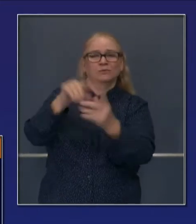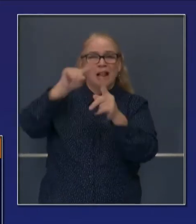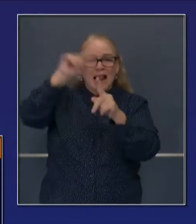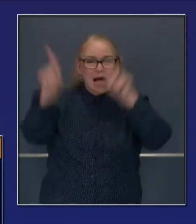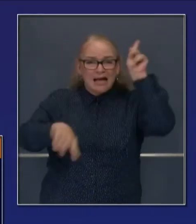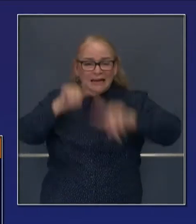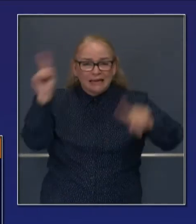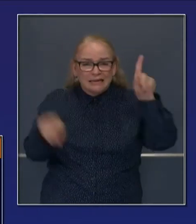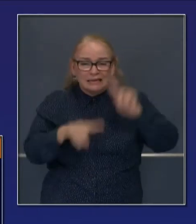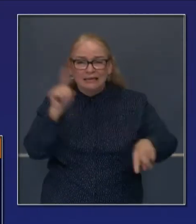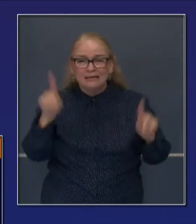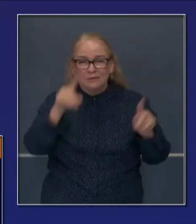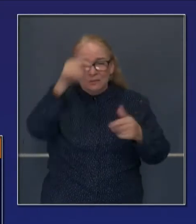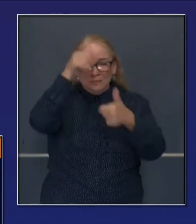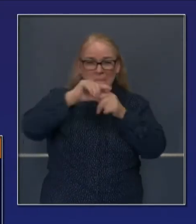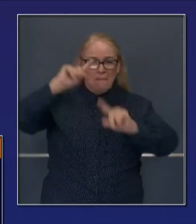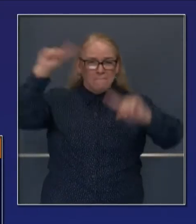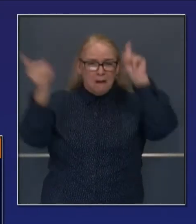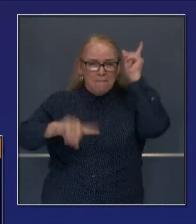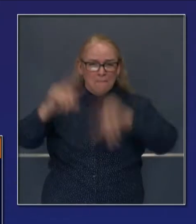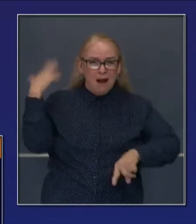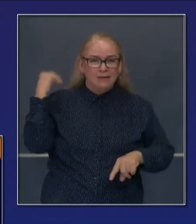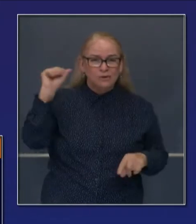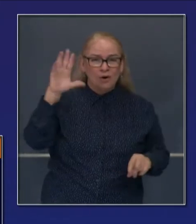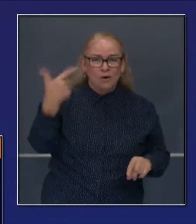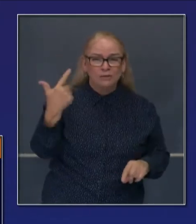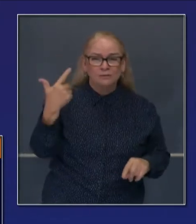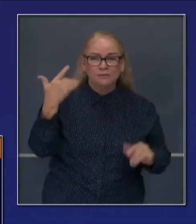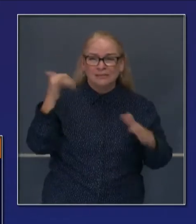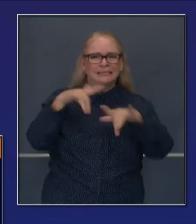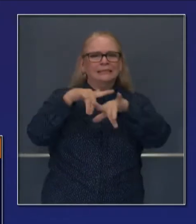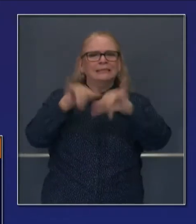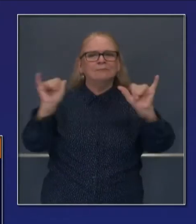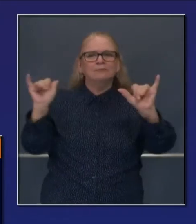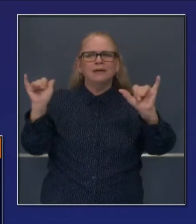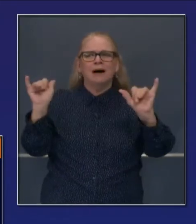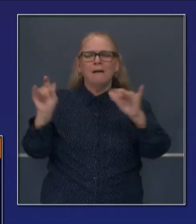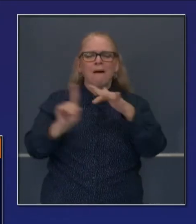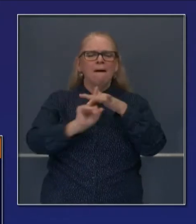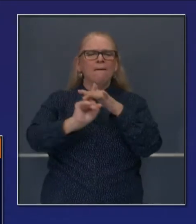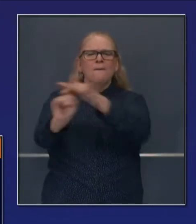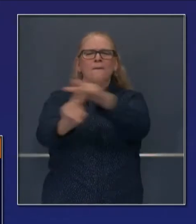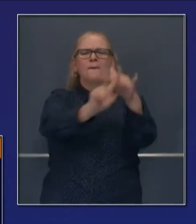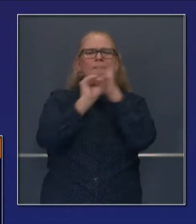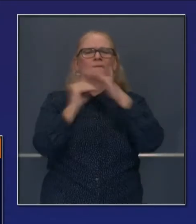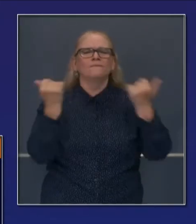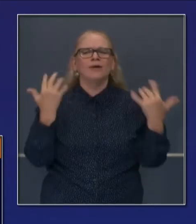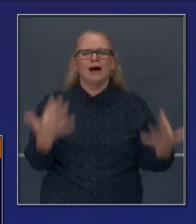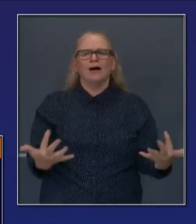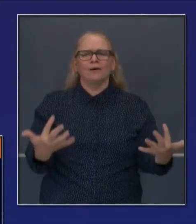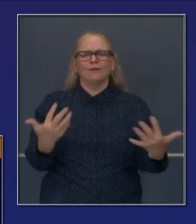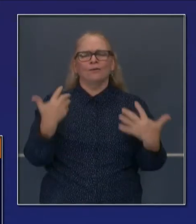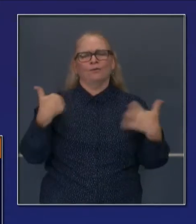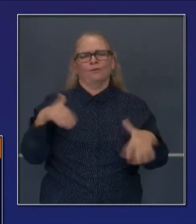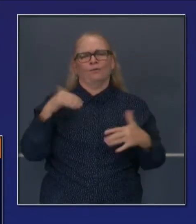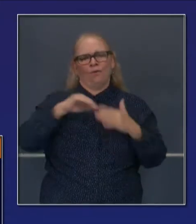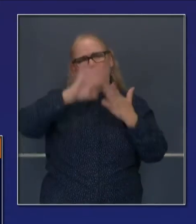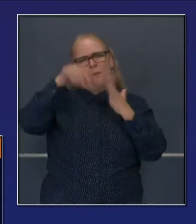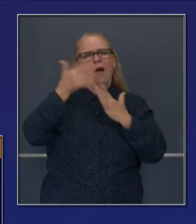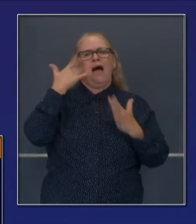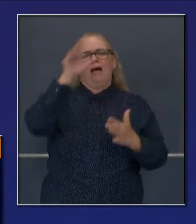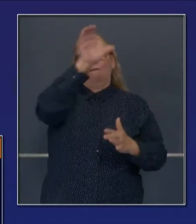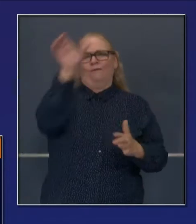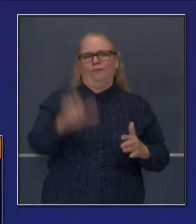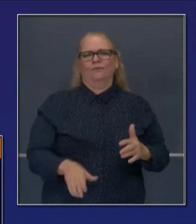short period of time, put enormous pressure on this state. We're finally getting our arms around it, real progress being made, but still